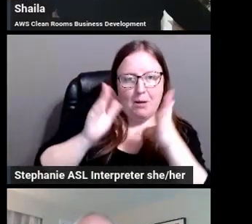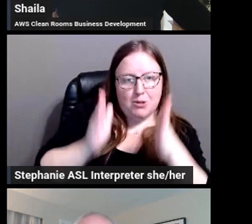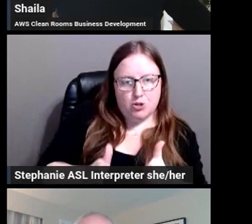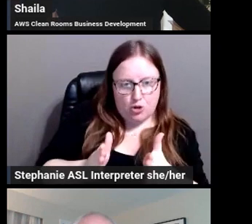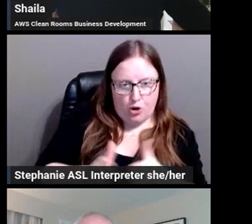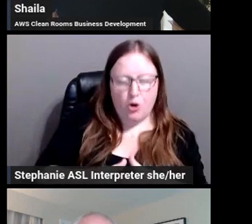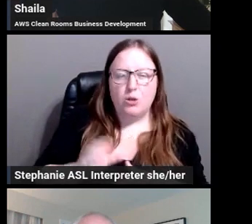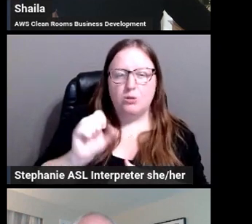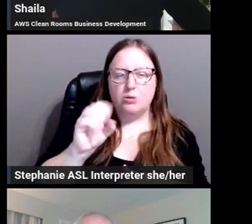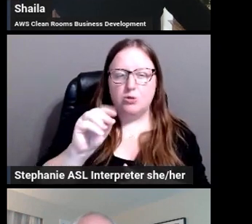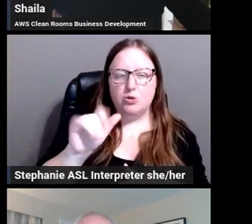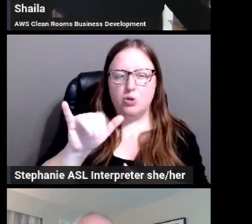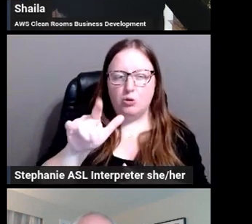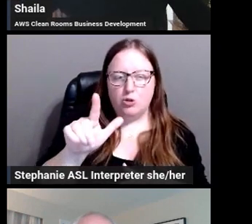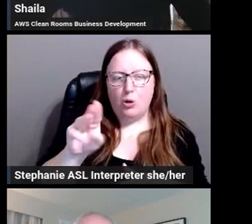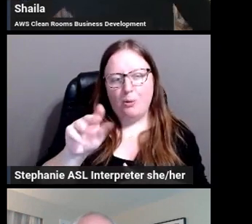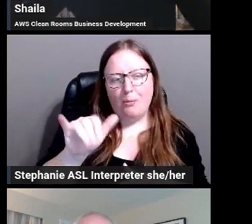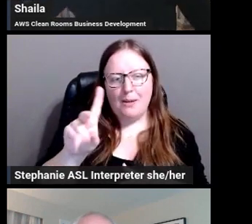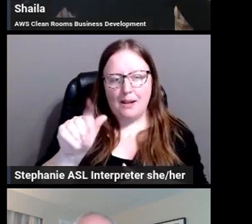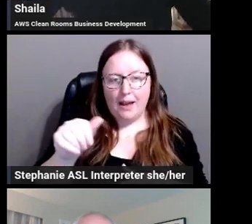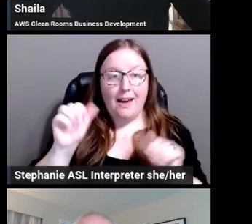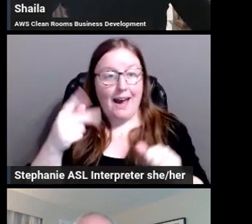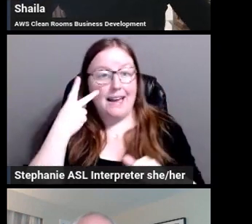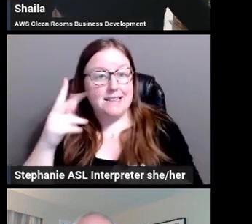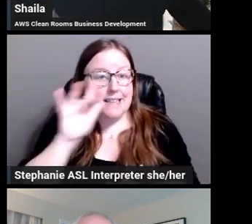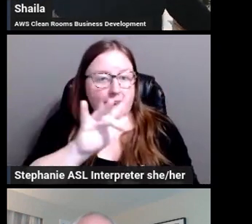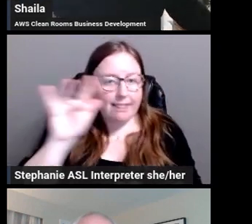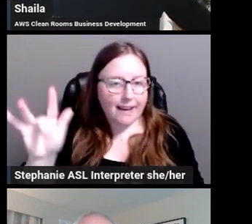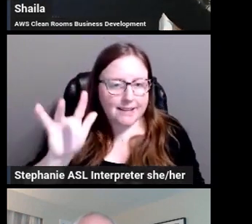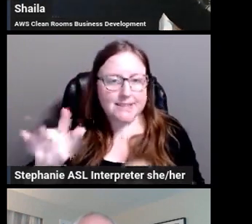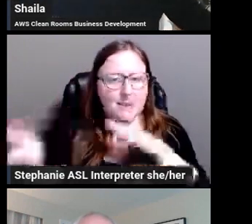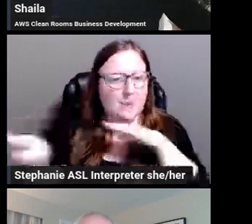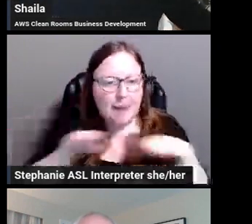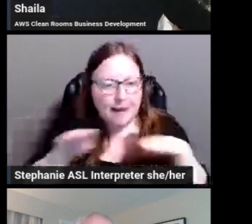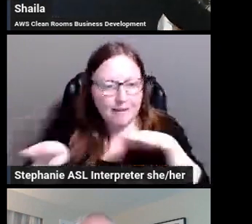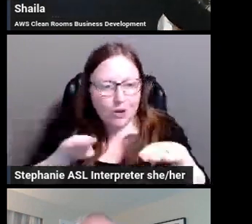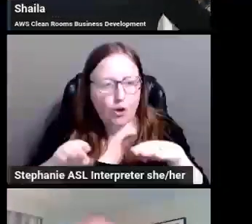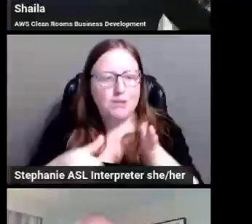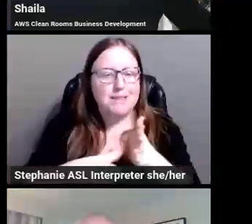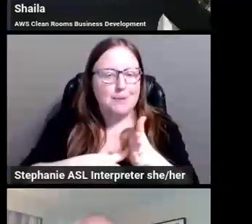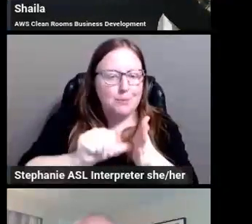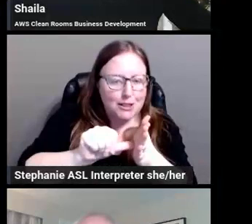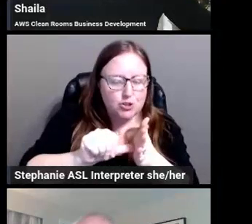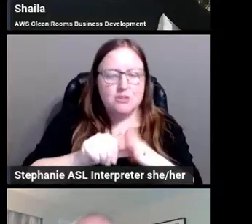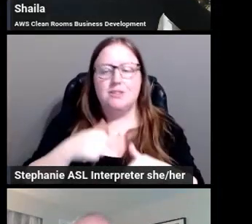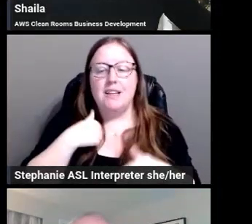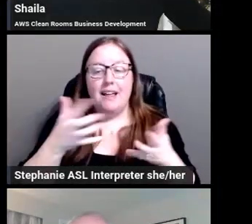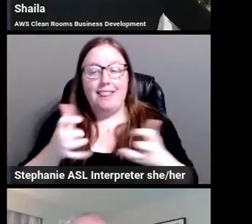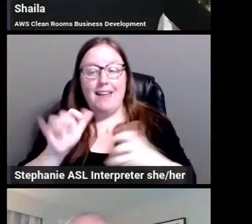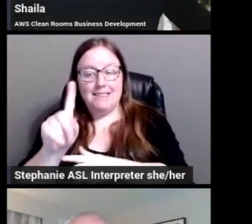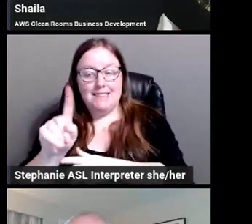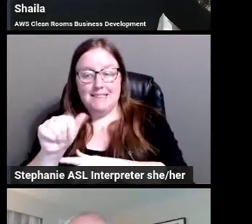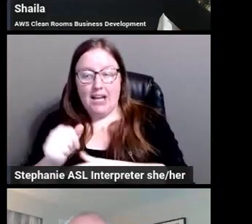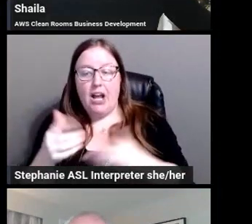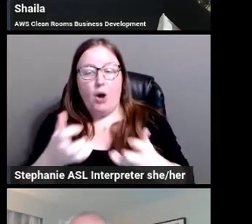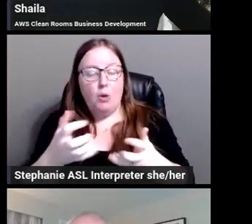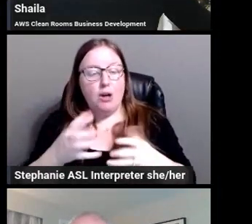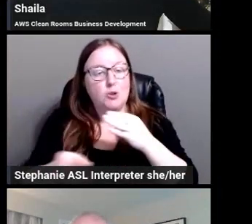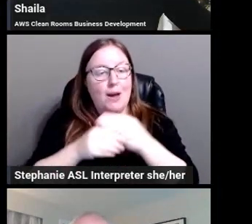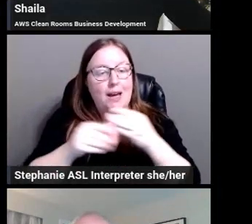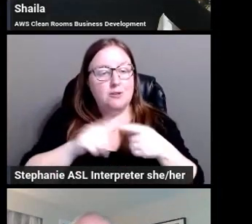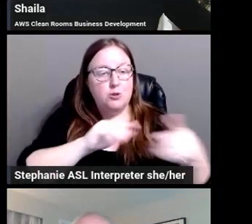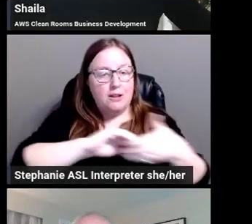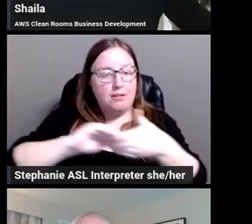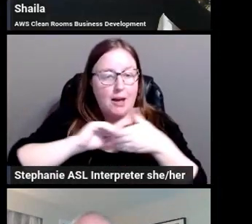that consists of clicks, of behavior segments, of impressions. And this is the data that I want to kind of bring to the collaboration so that